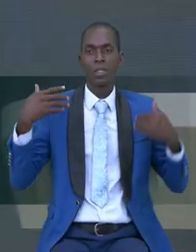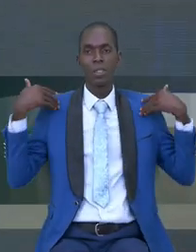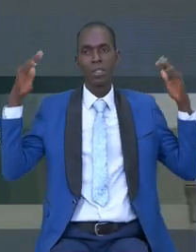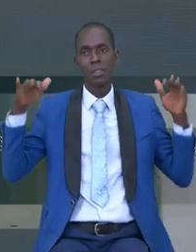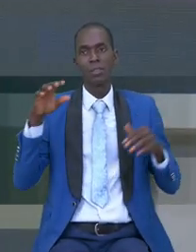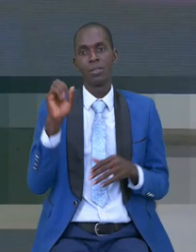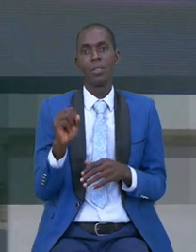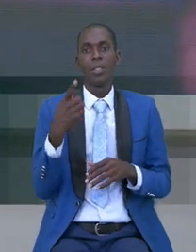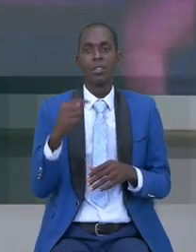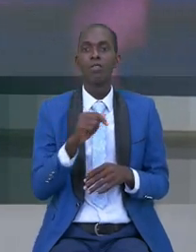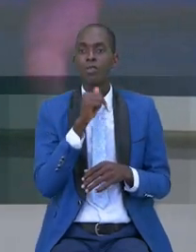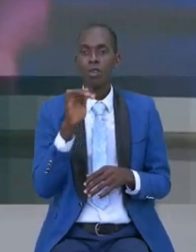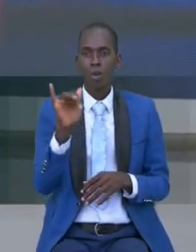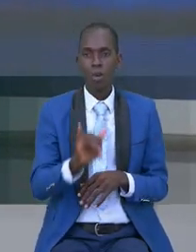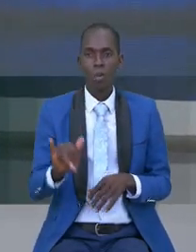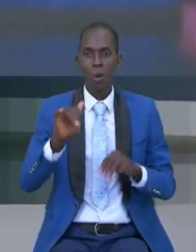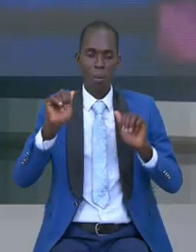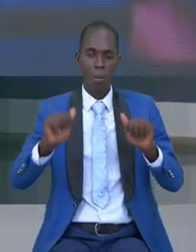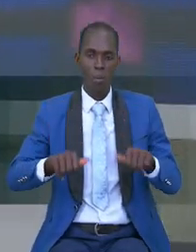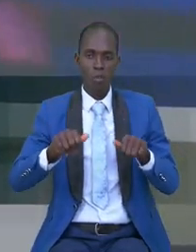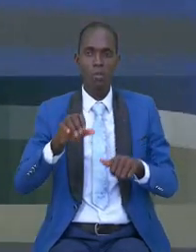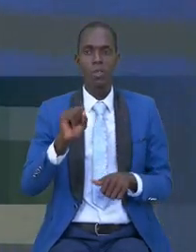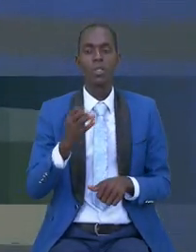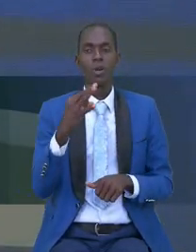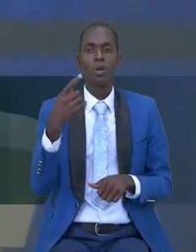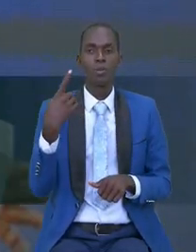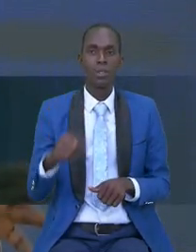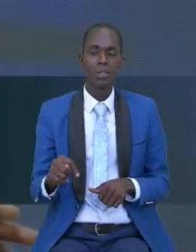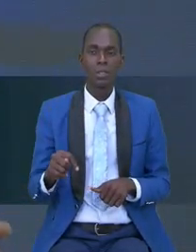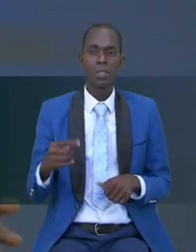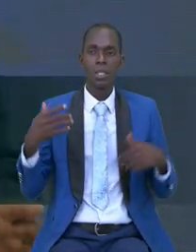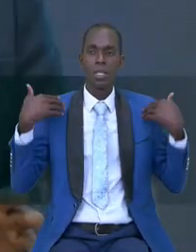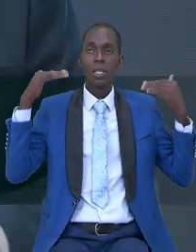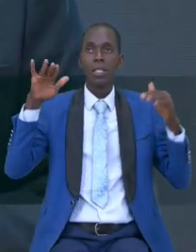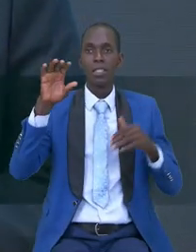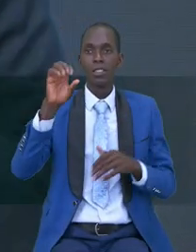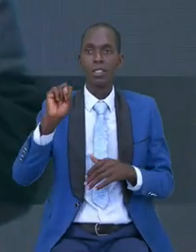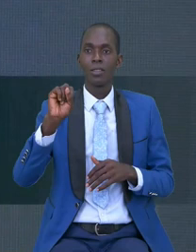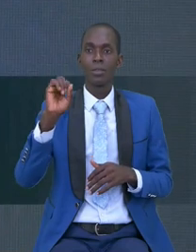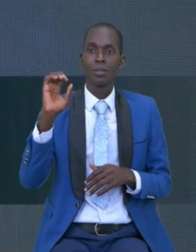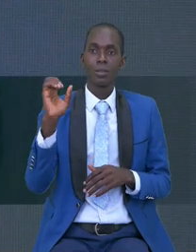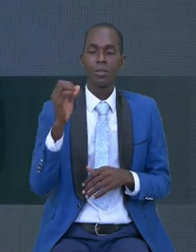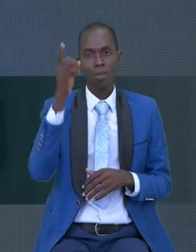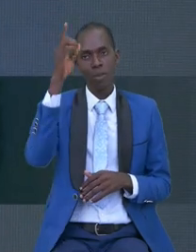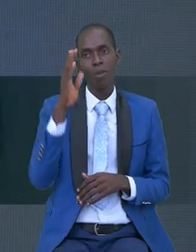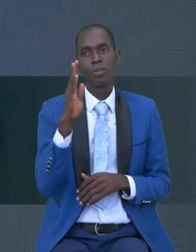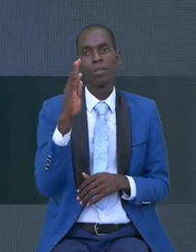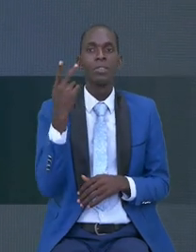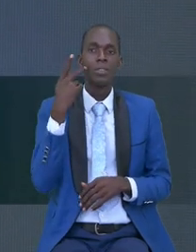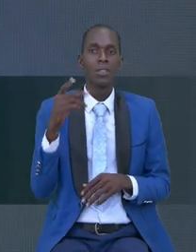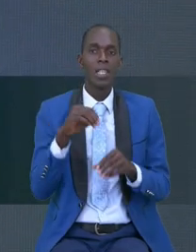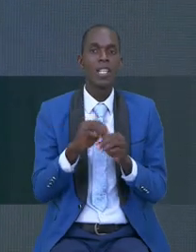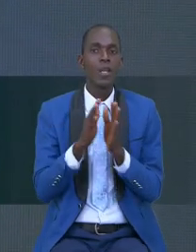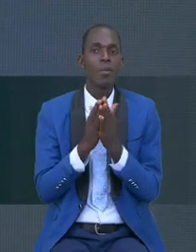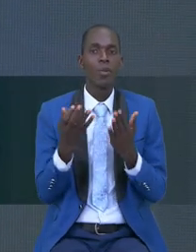uncommon possibilities of the angels' God. It tells us in